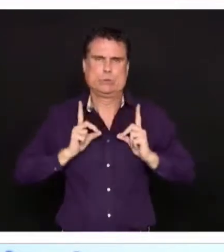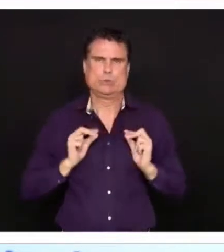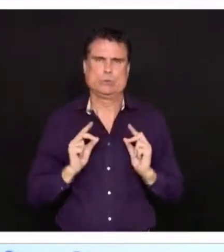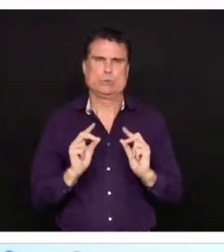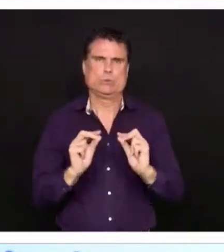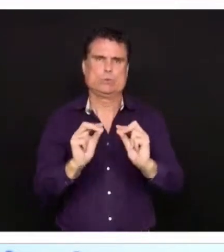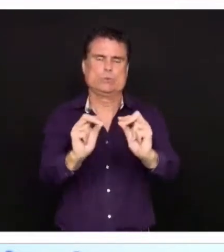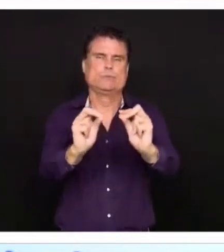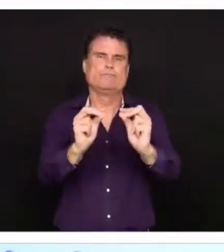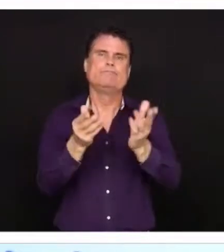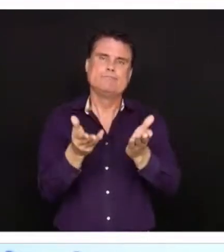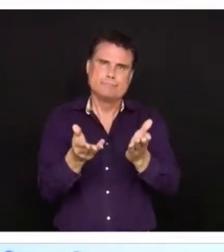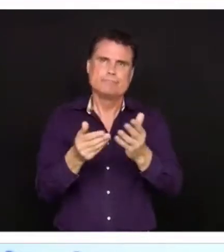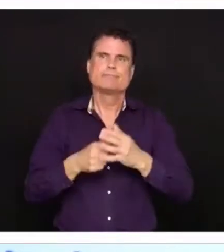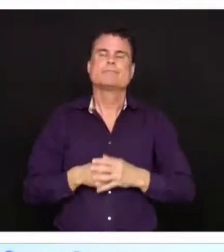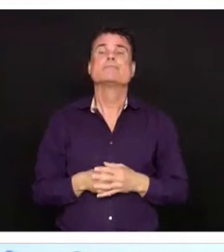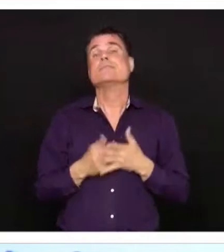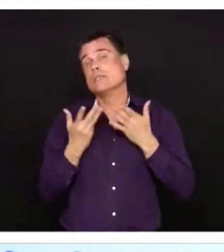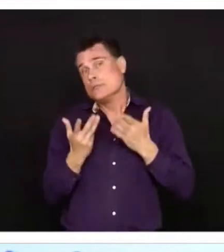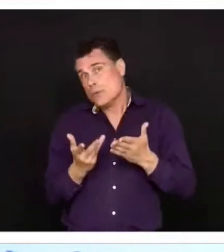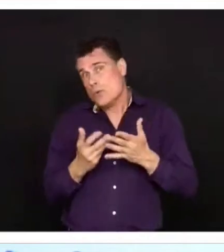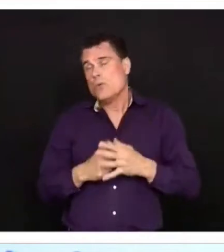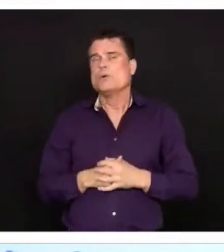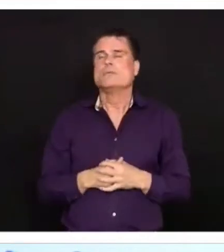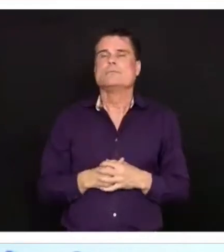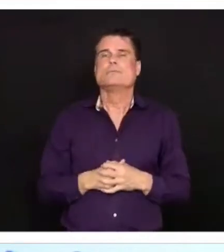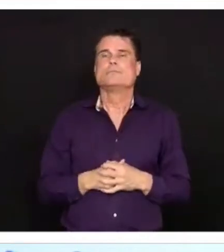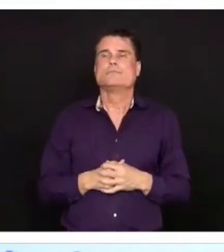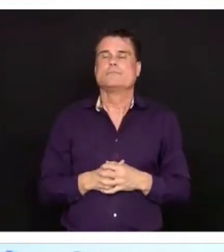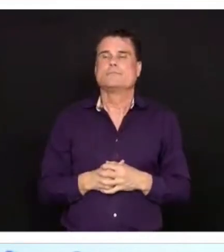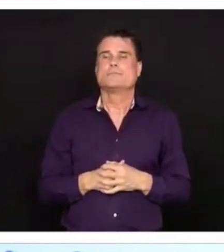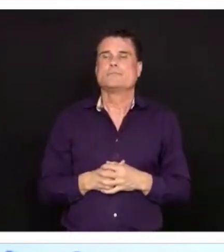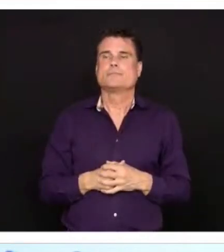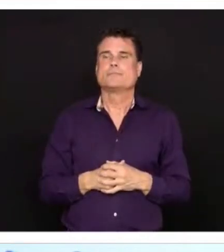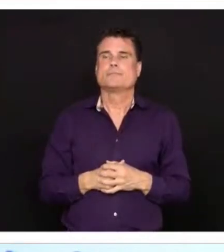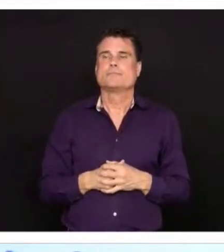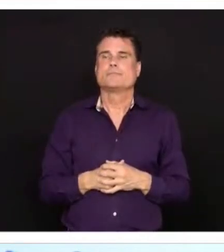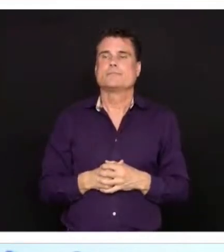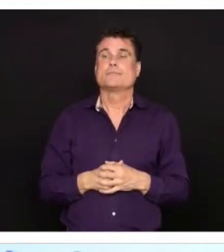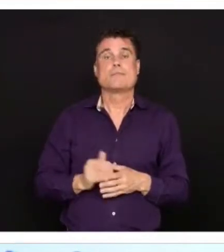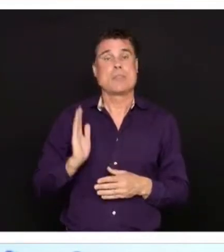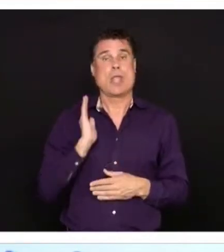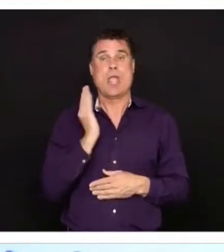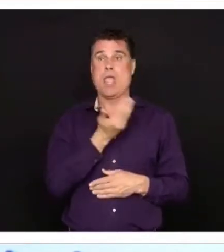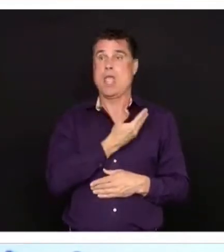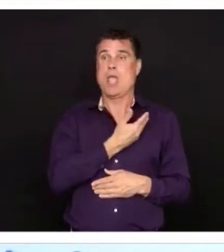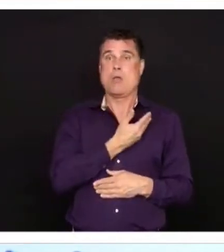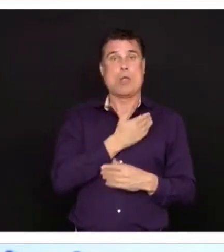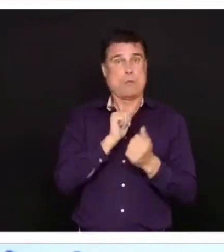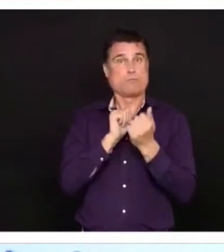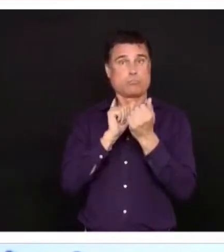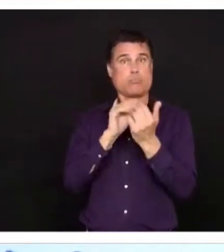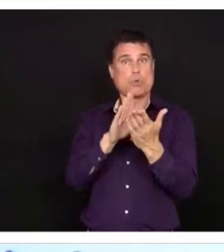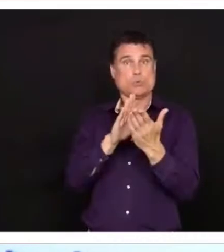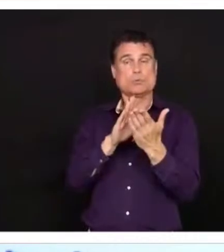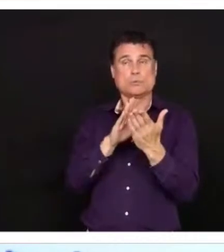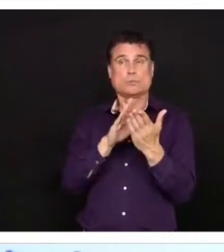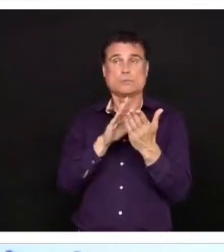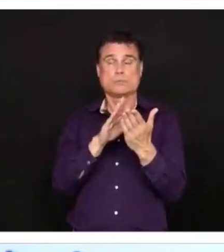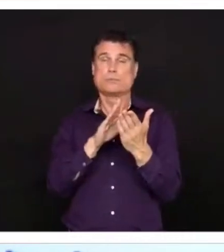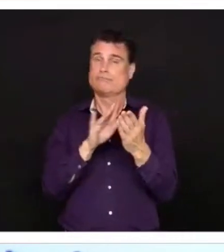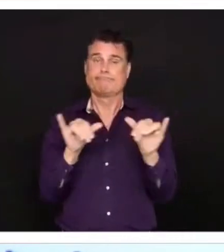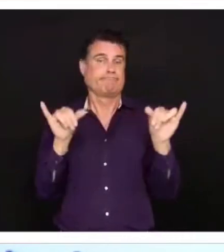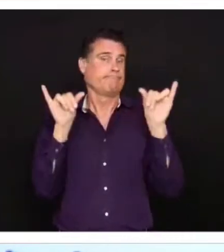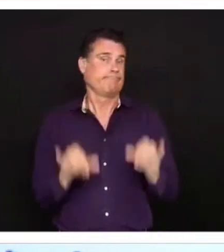that that this has been consistently our approach, consistently the approach taken by Dr. Henry. It's proved effective so far, but we are going